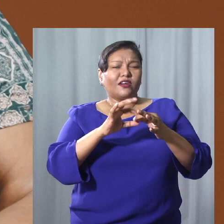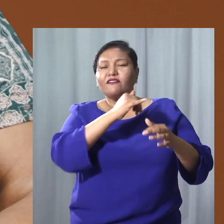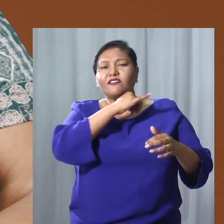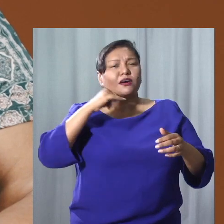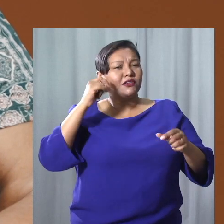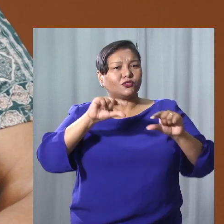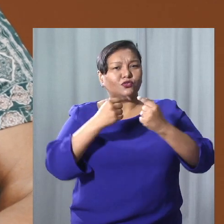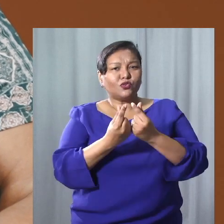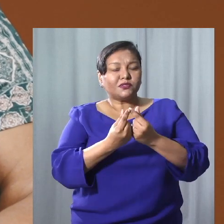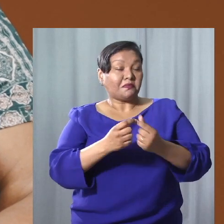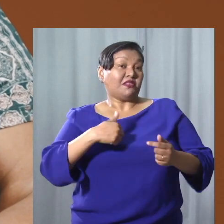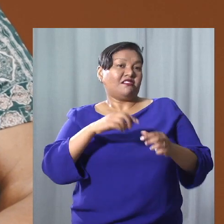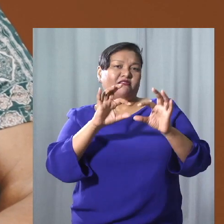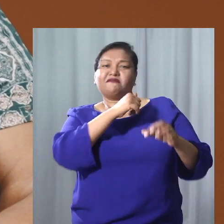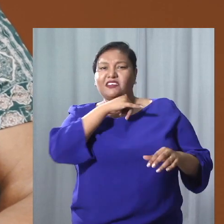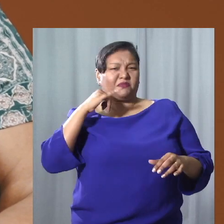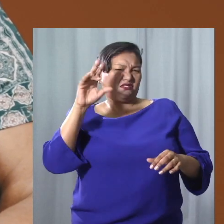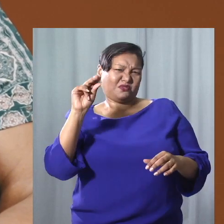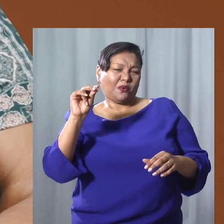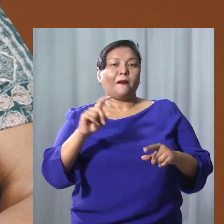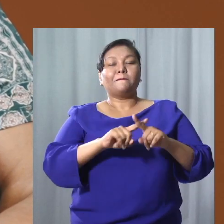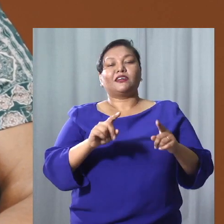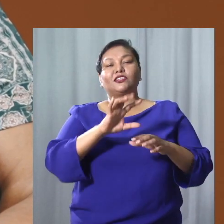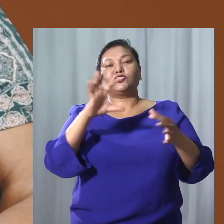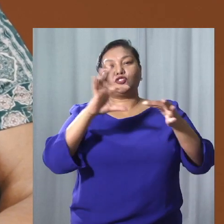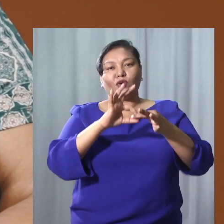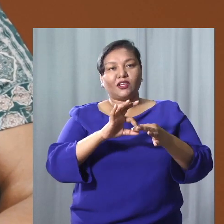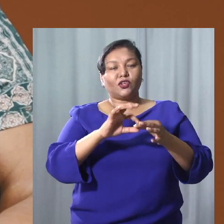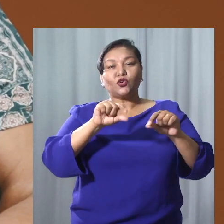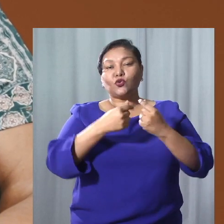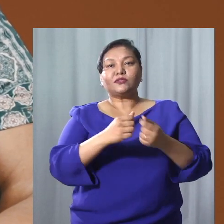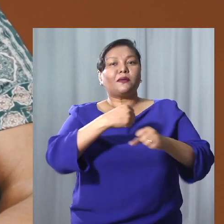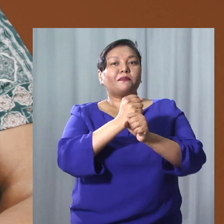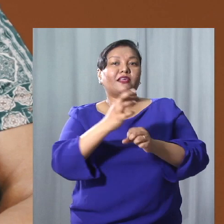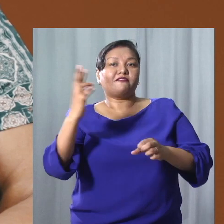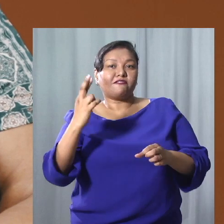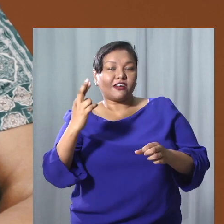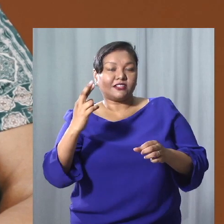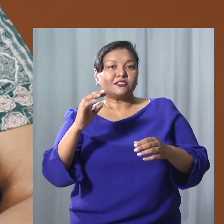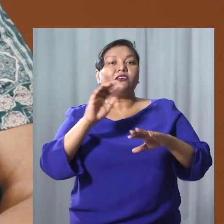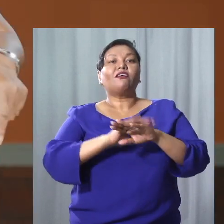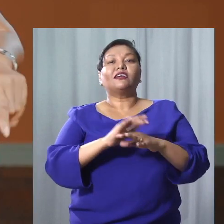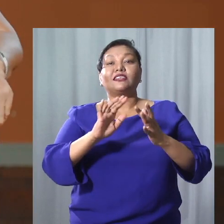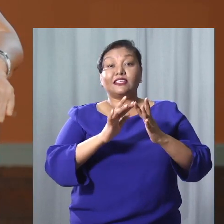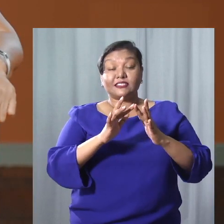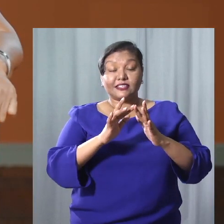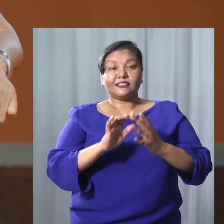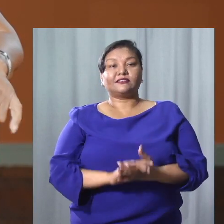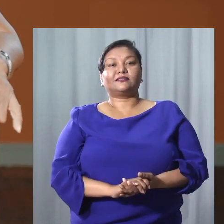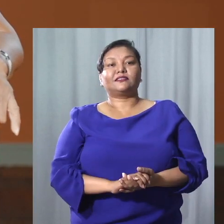joined a lot of farmers group. And through that, I've made a lot of friends. online friends. It is